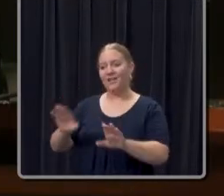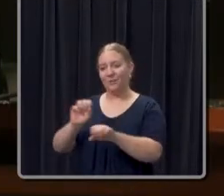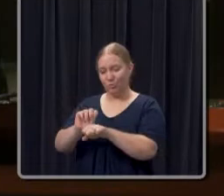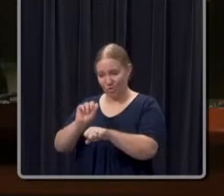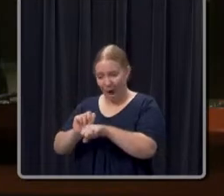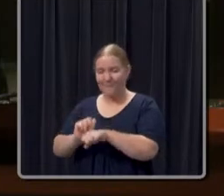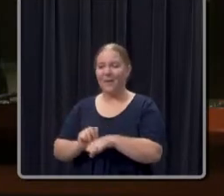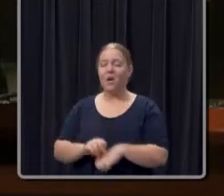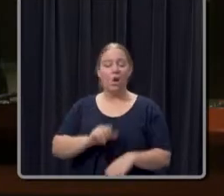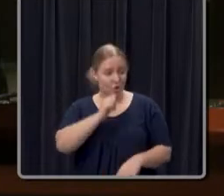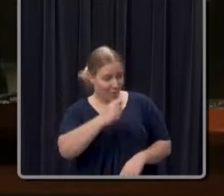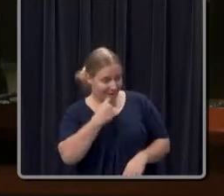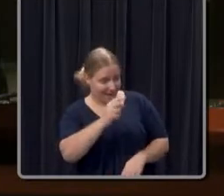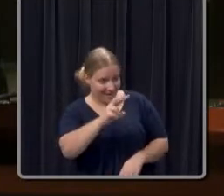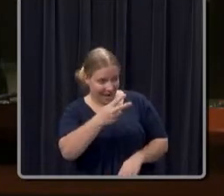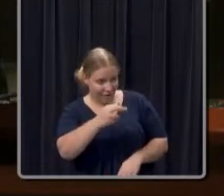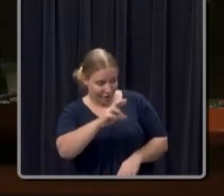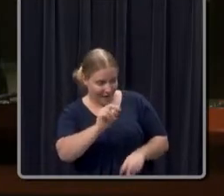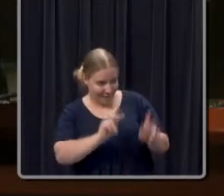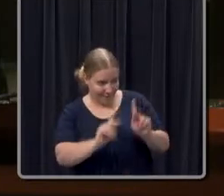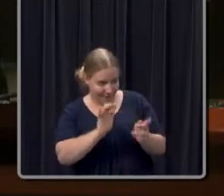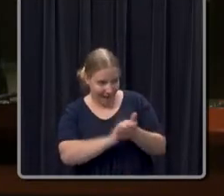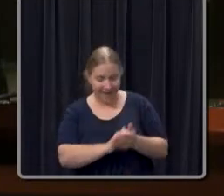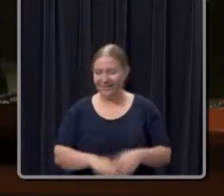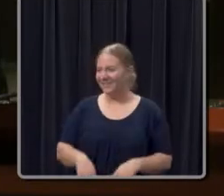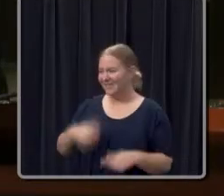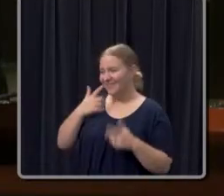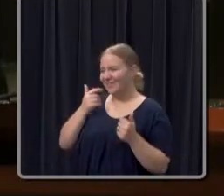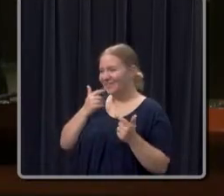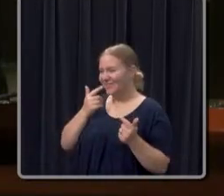people that.